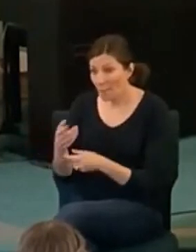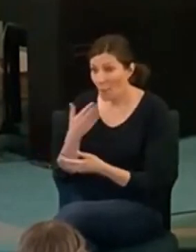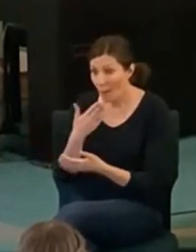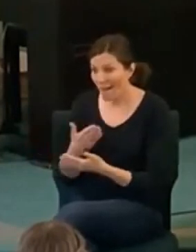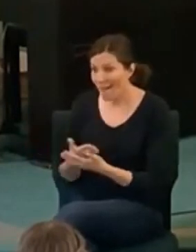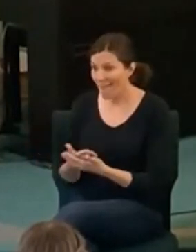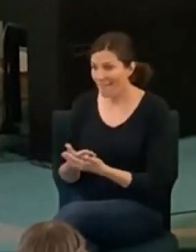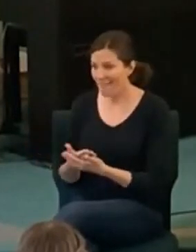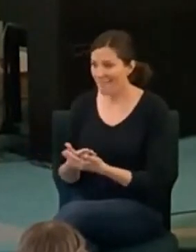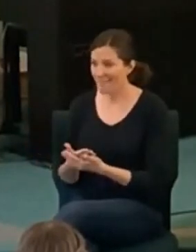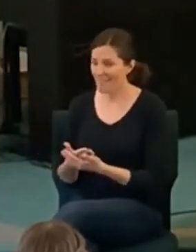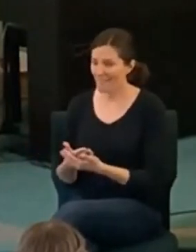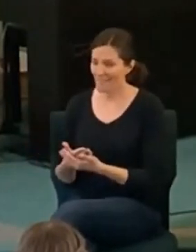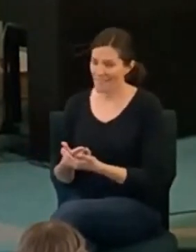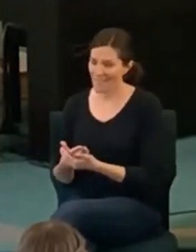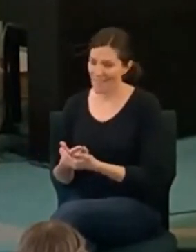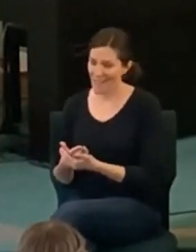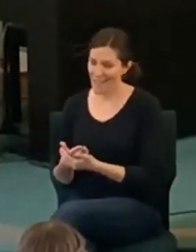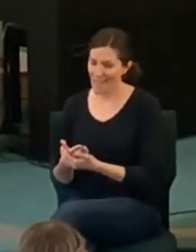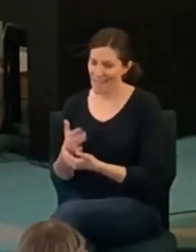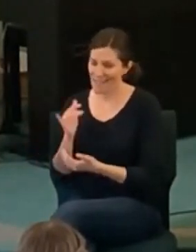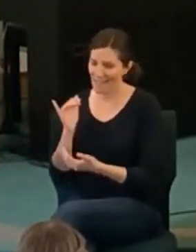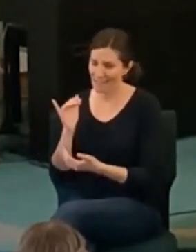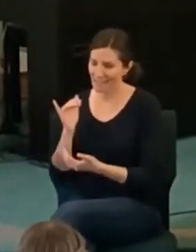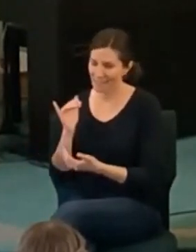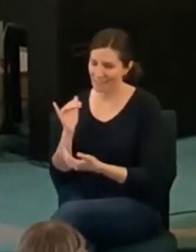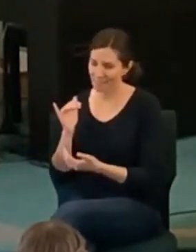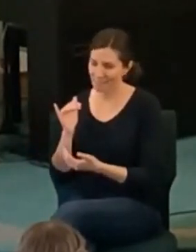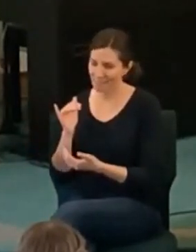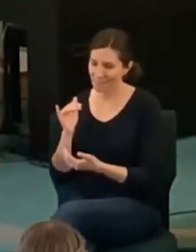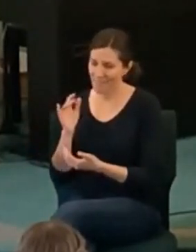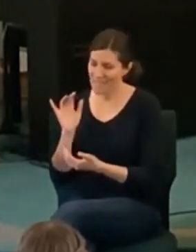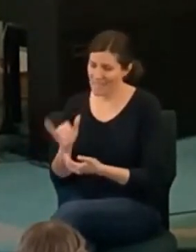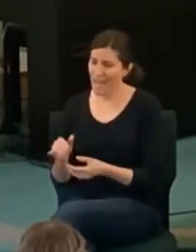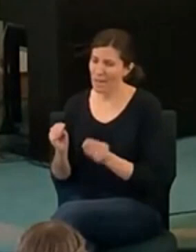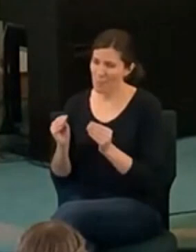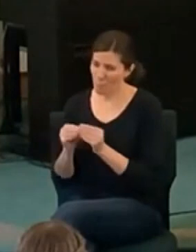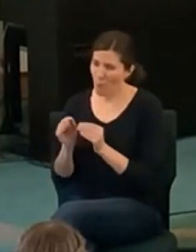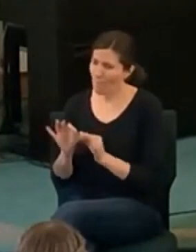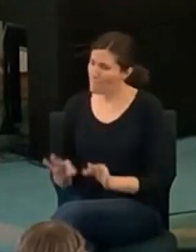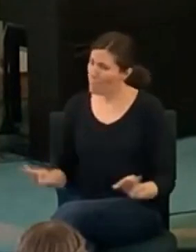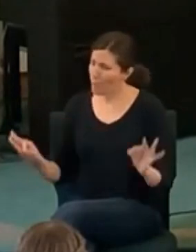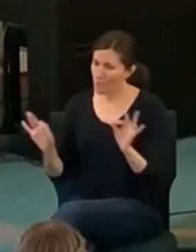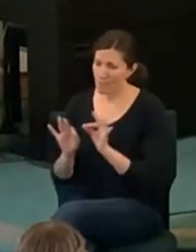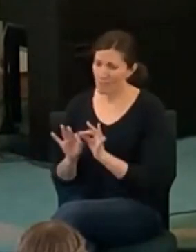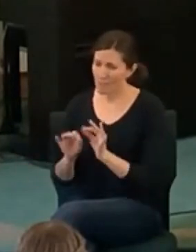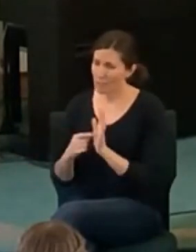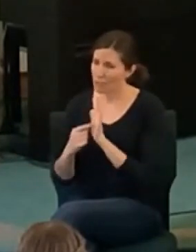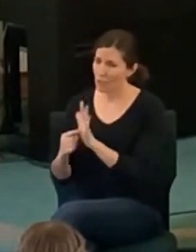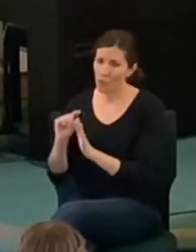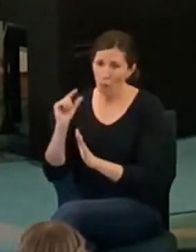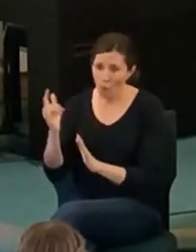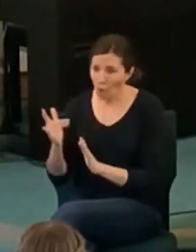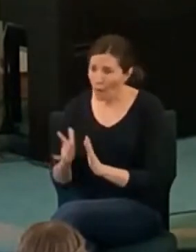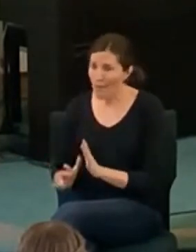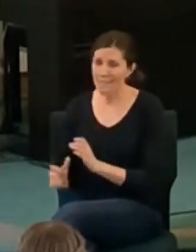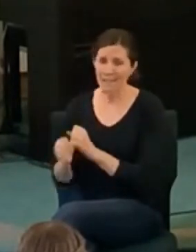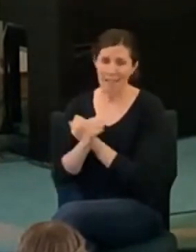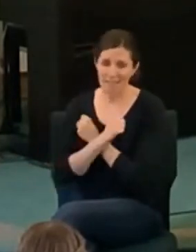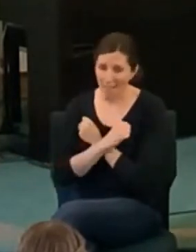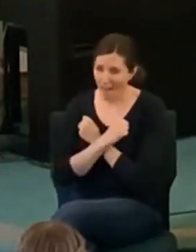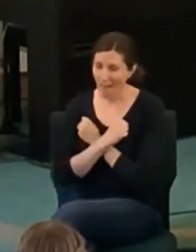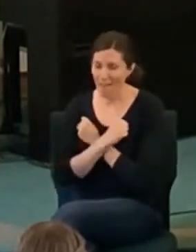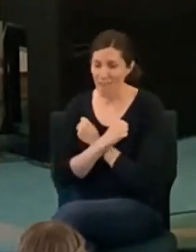acts to them mean 10 times as much now because you know about their past. You know how they don't deserve these acts of